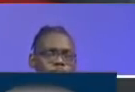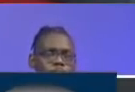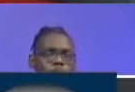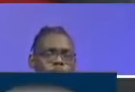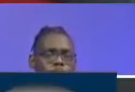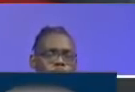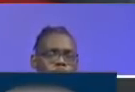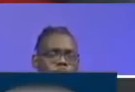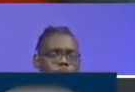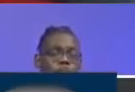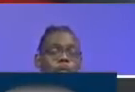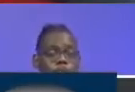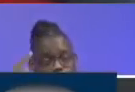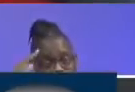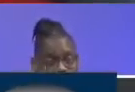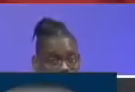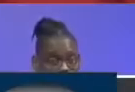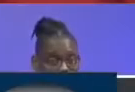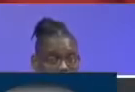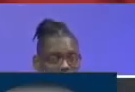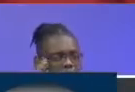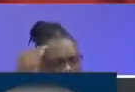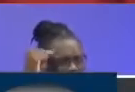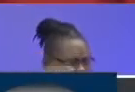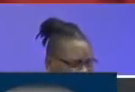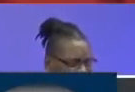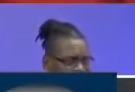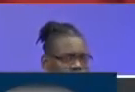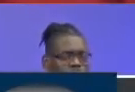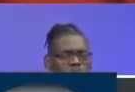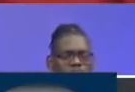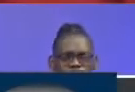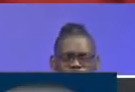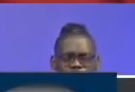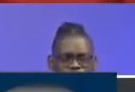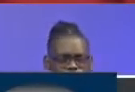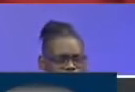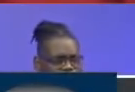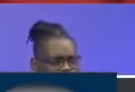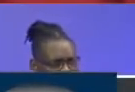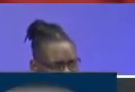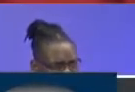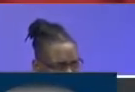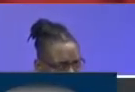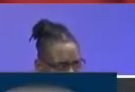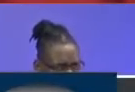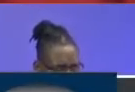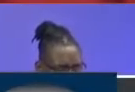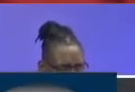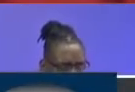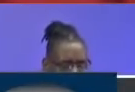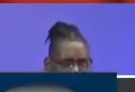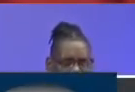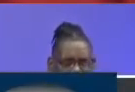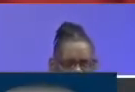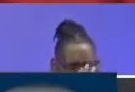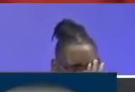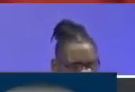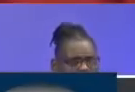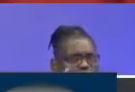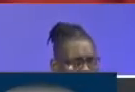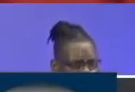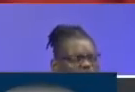and also the constitutional side of it. So we have looked at constitutional, industrial relations, the general public